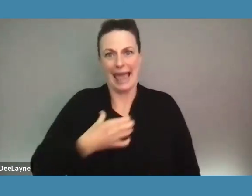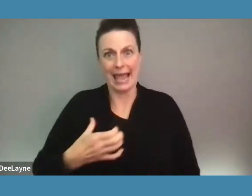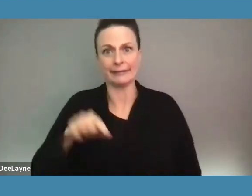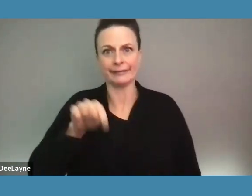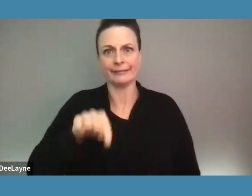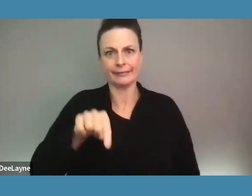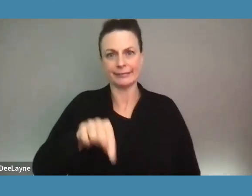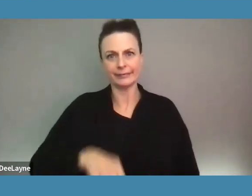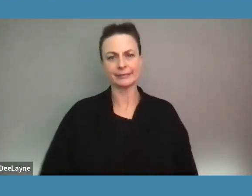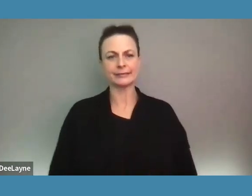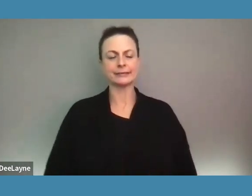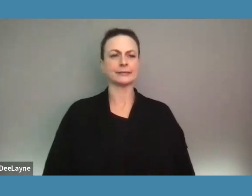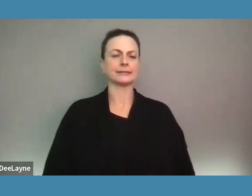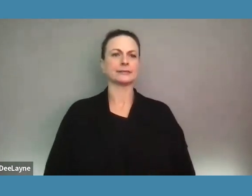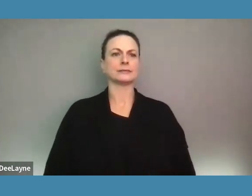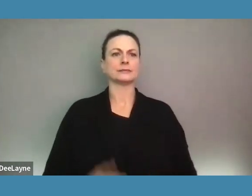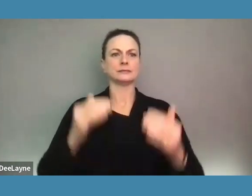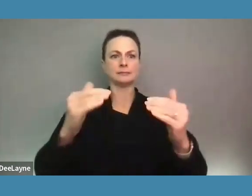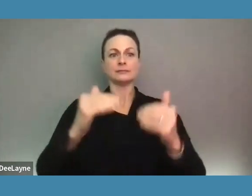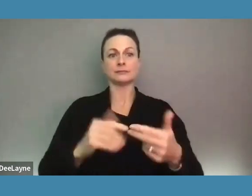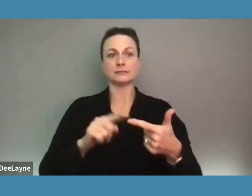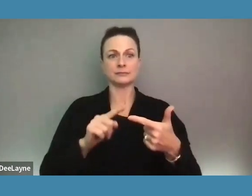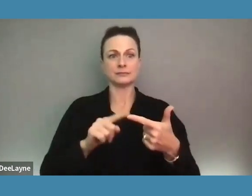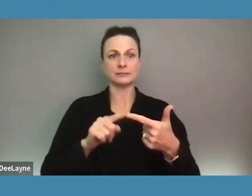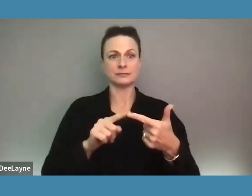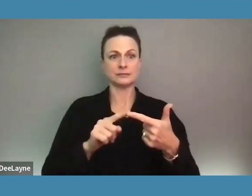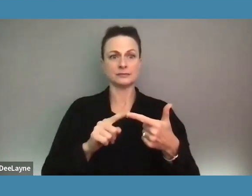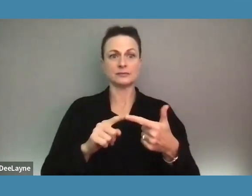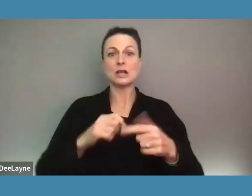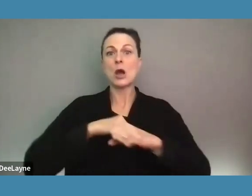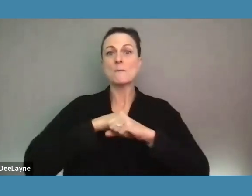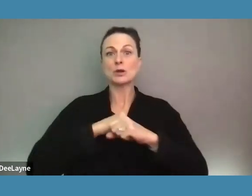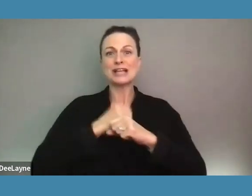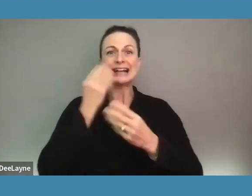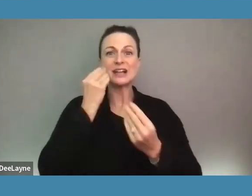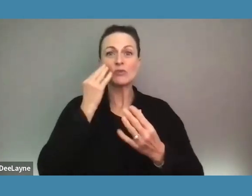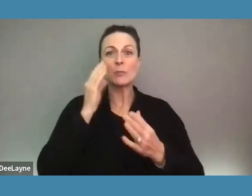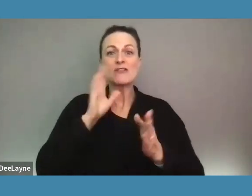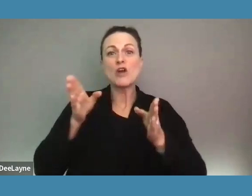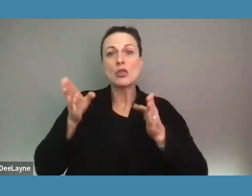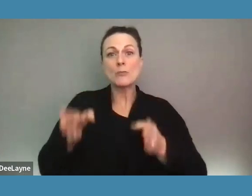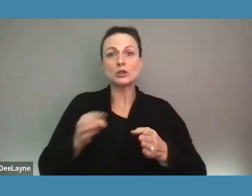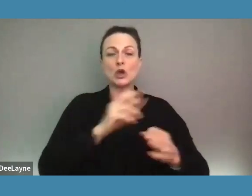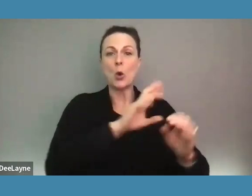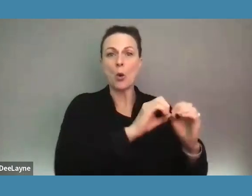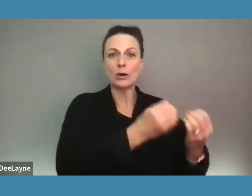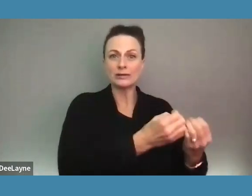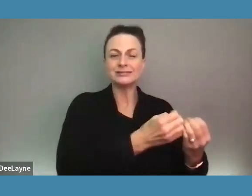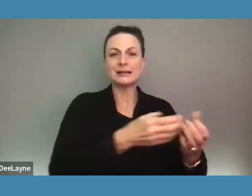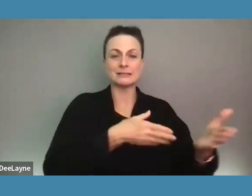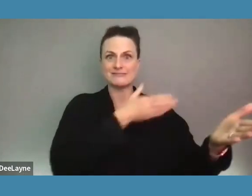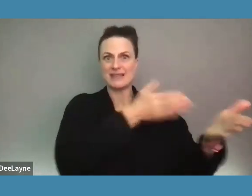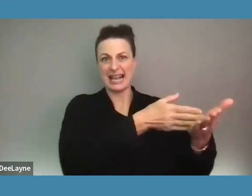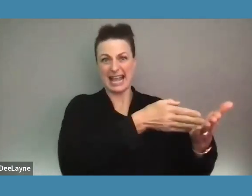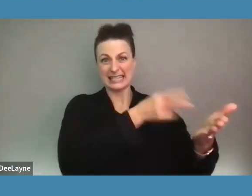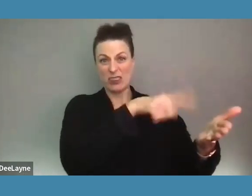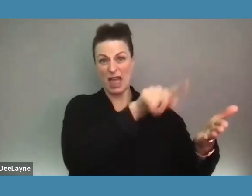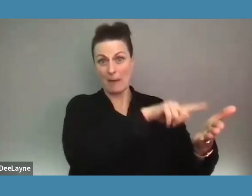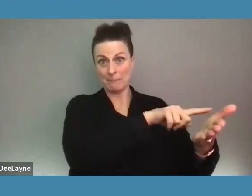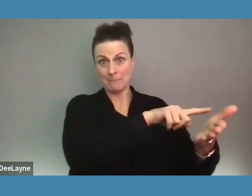section. And you next add the contact information for the person or entity you're bringing the complaint